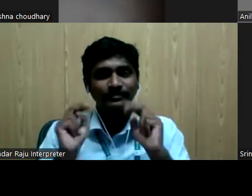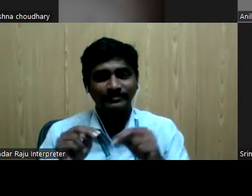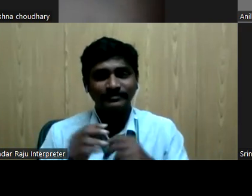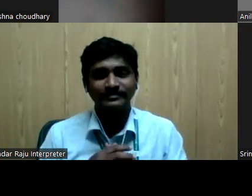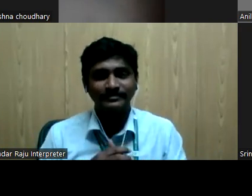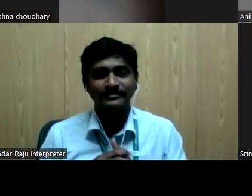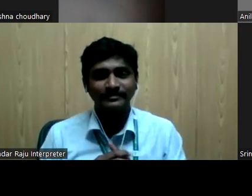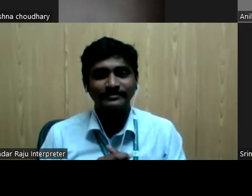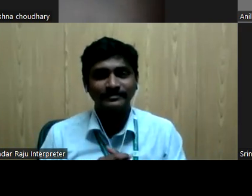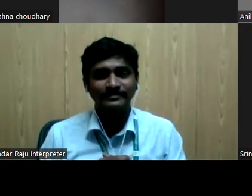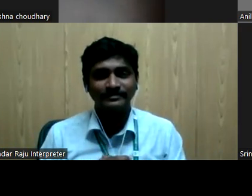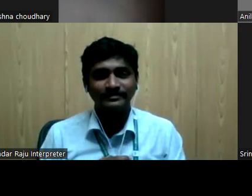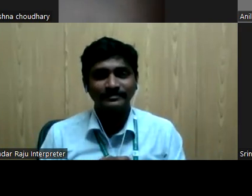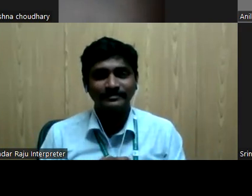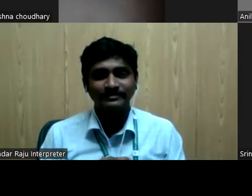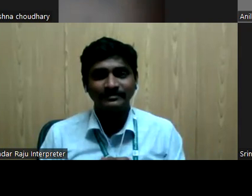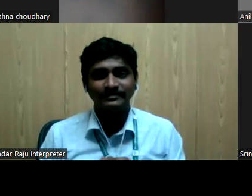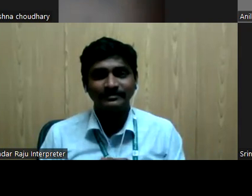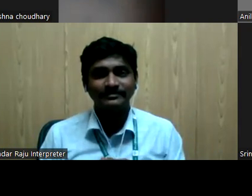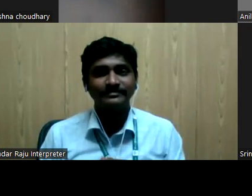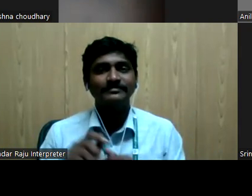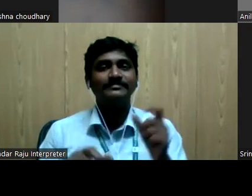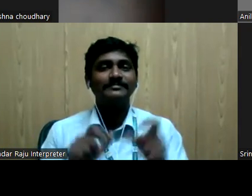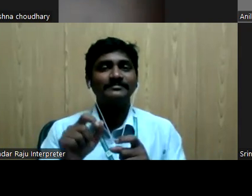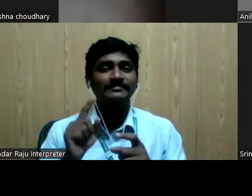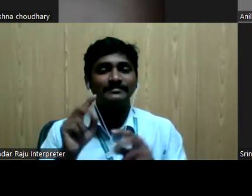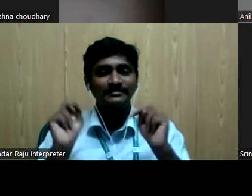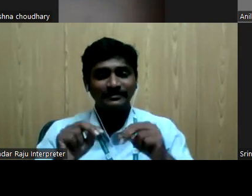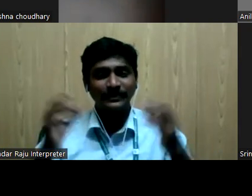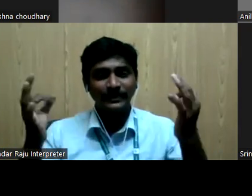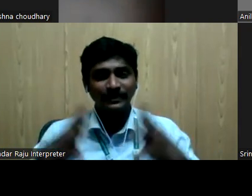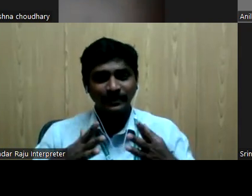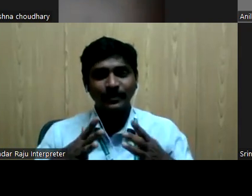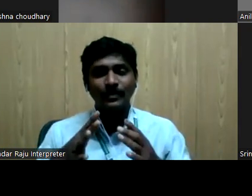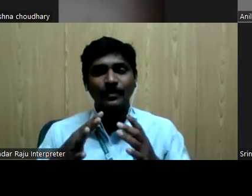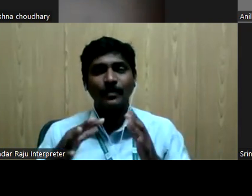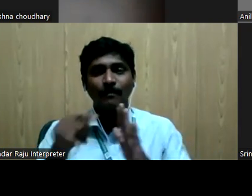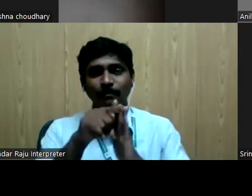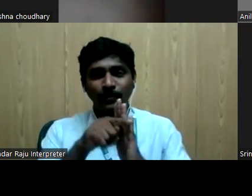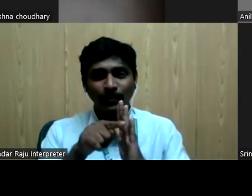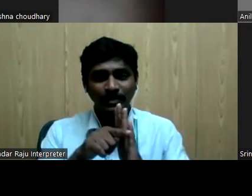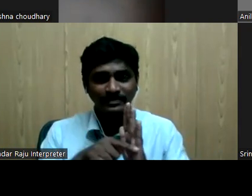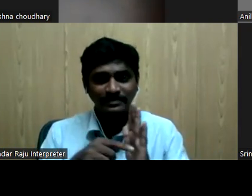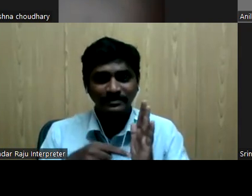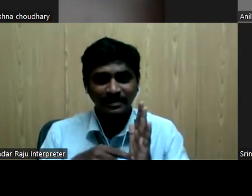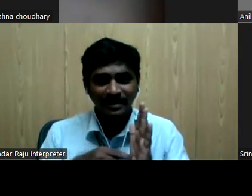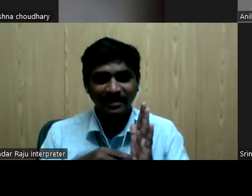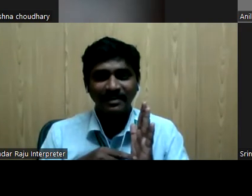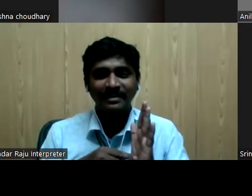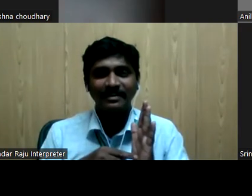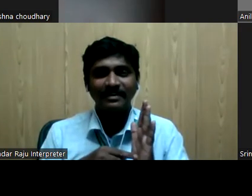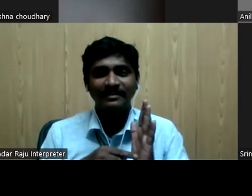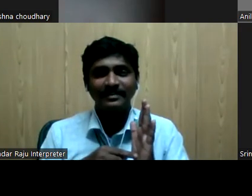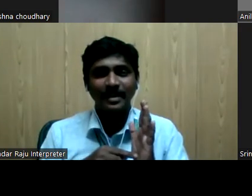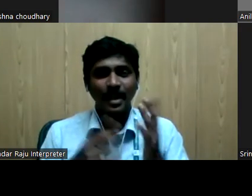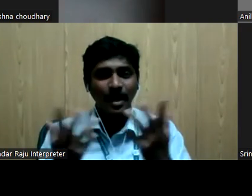Absolutely. In fact, the NEP, new National Education Policy Act, also talks about it. They talk about how